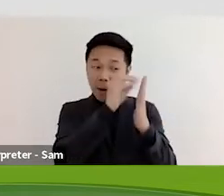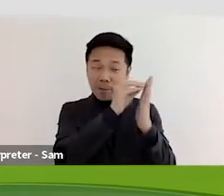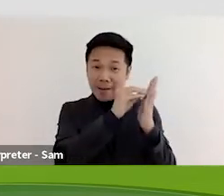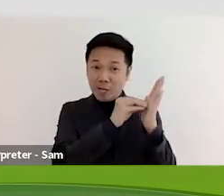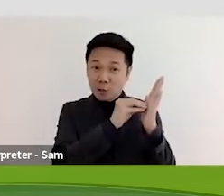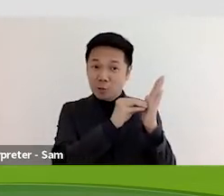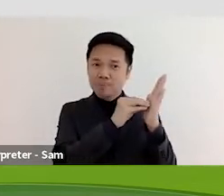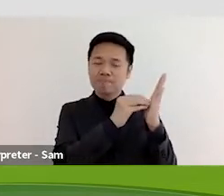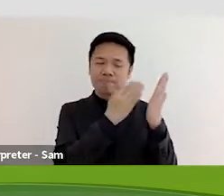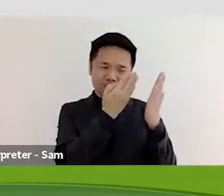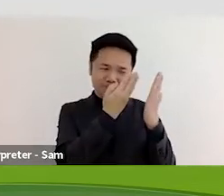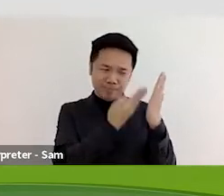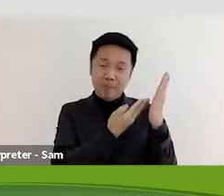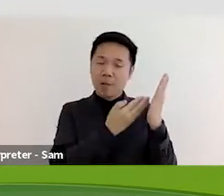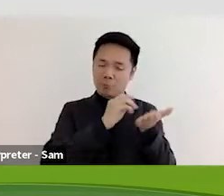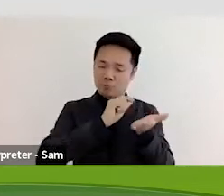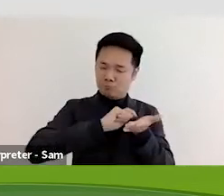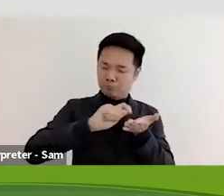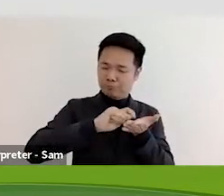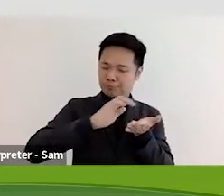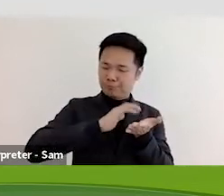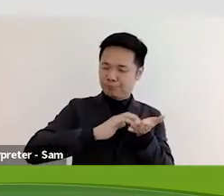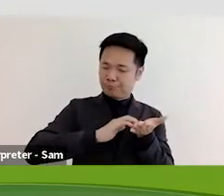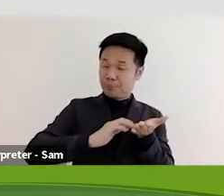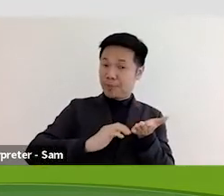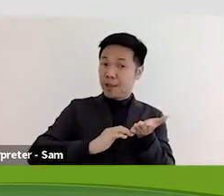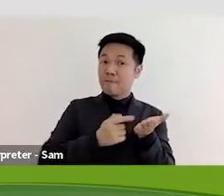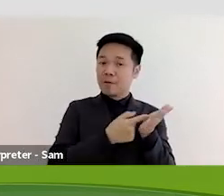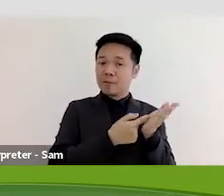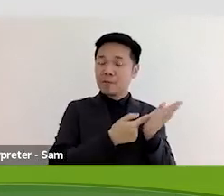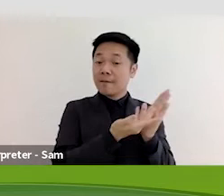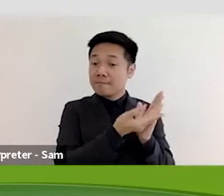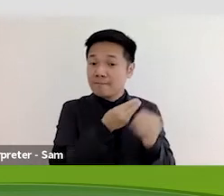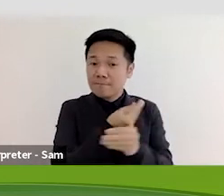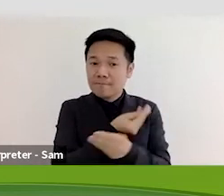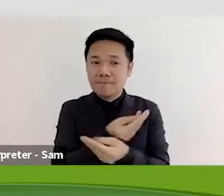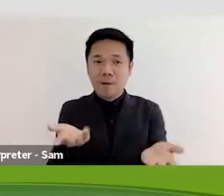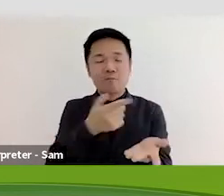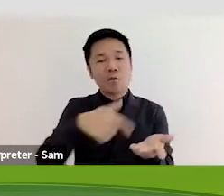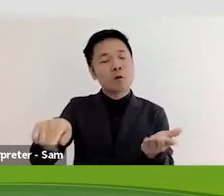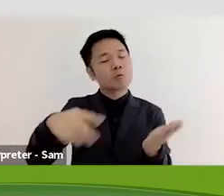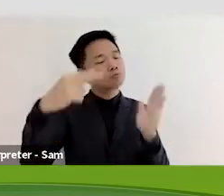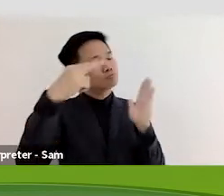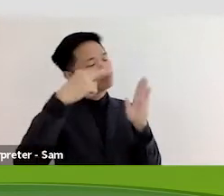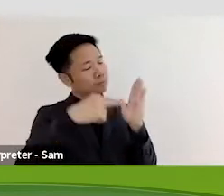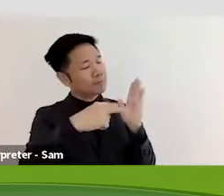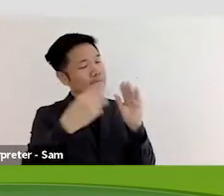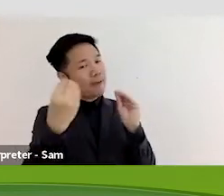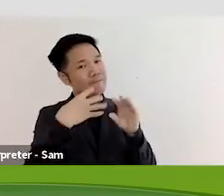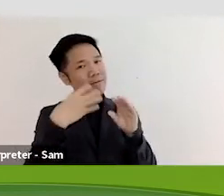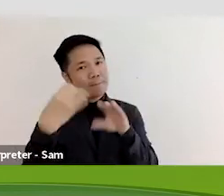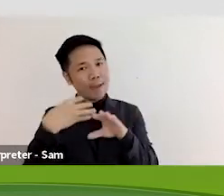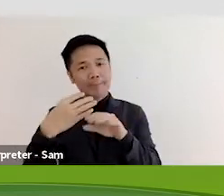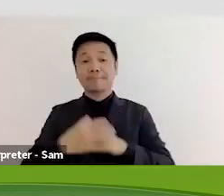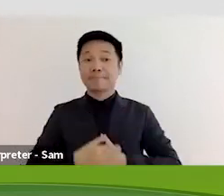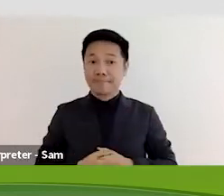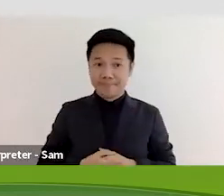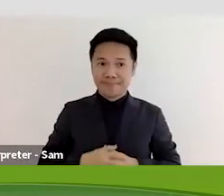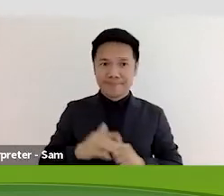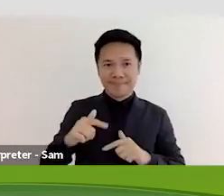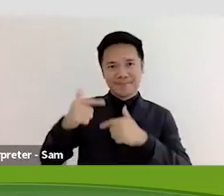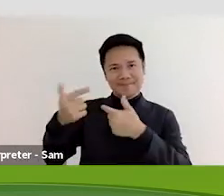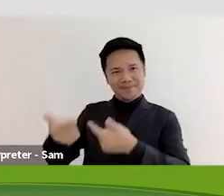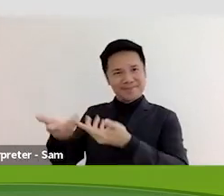will circulate a draft report for your review and feedback after the conclusion of the consultations. I will now hand over to